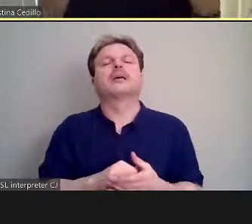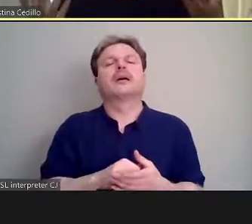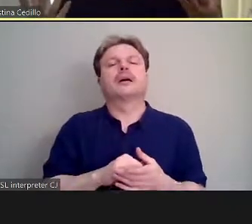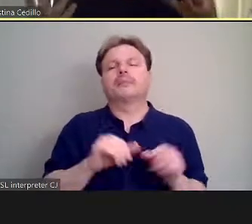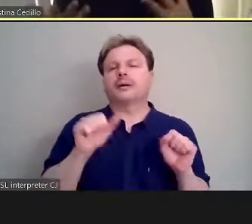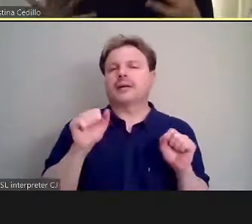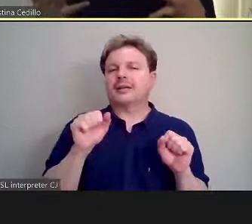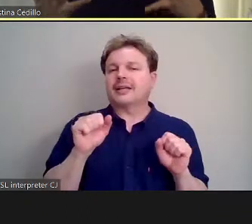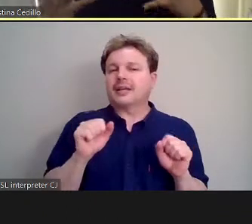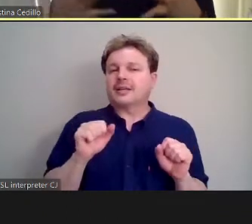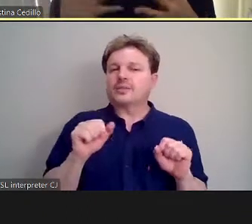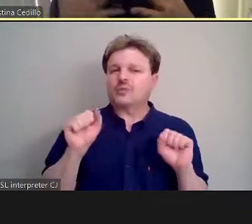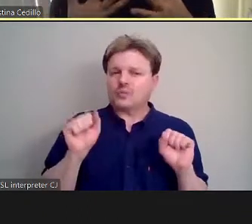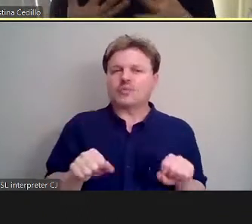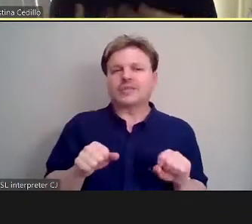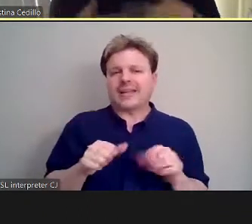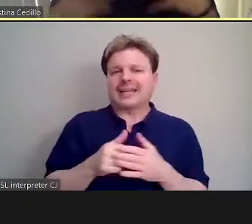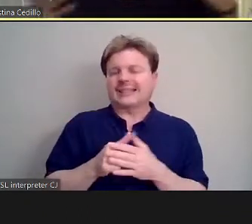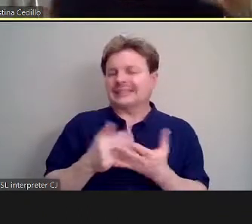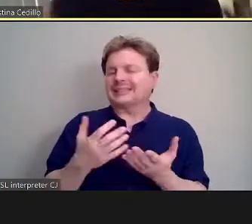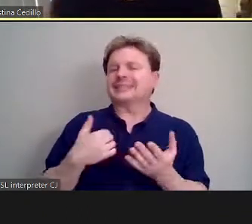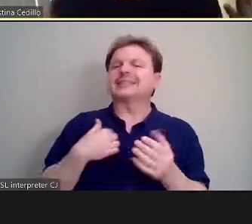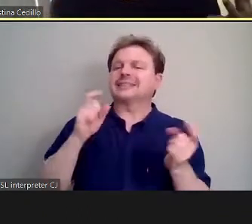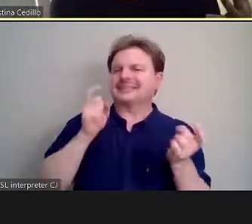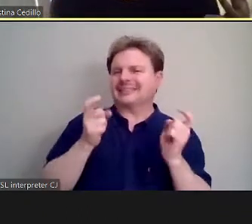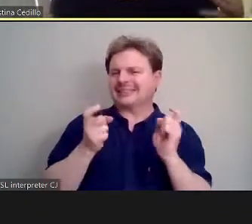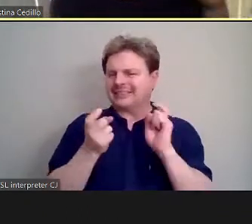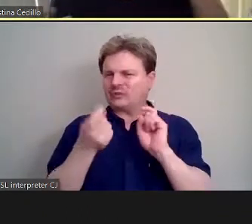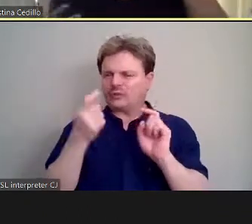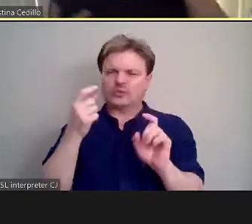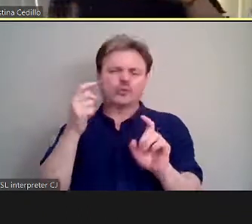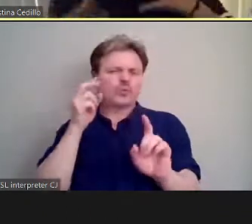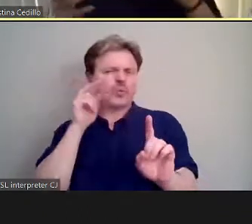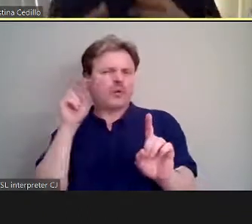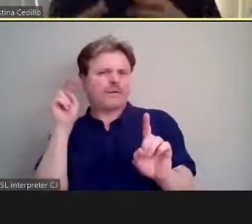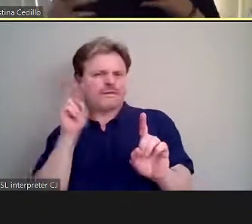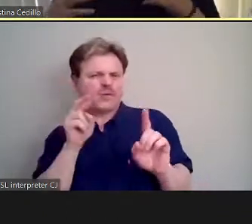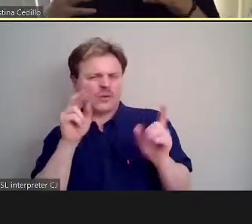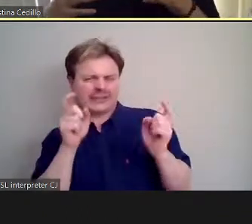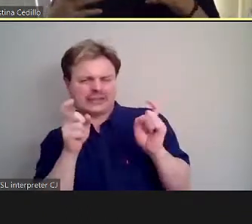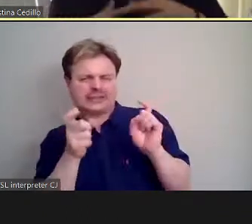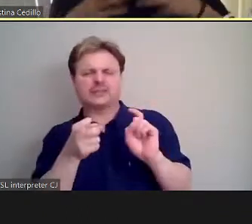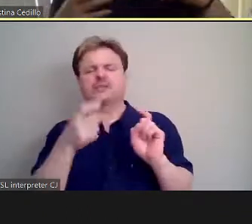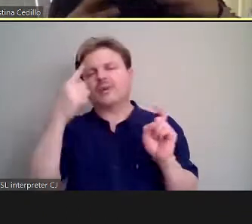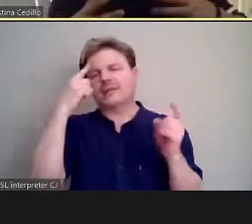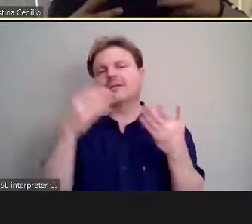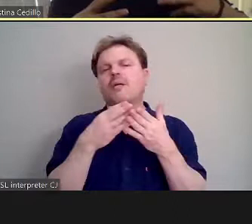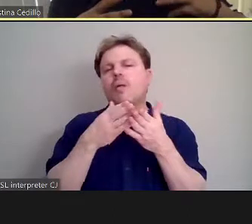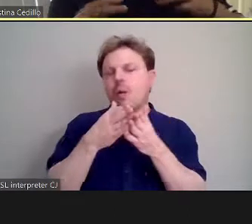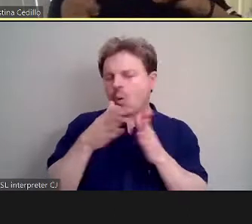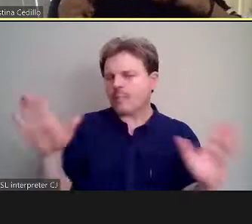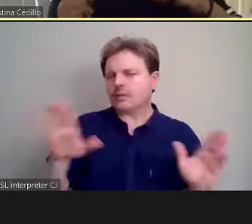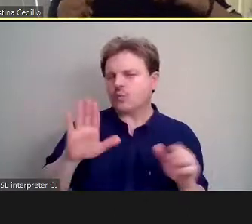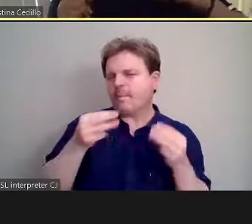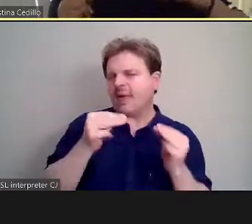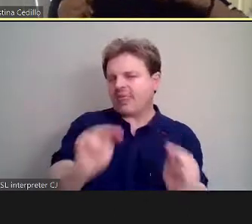our praxis so that it is open. And if we can't,